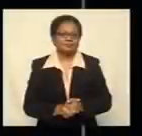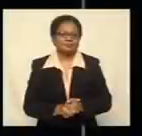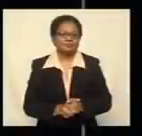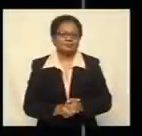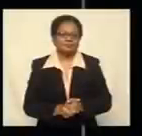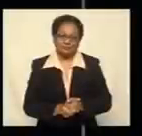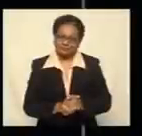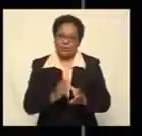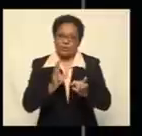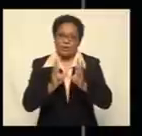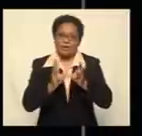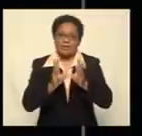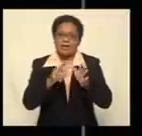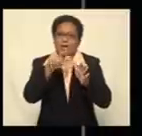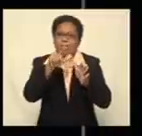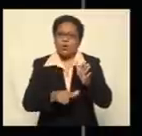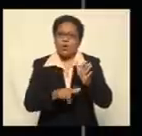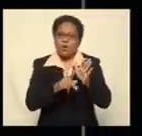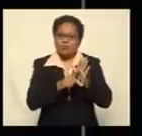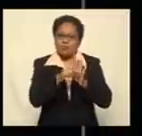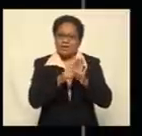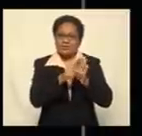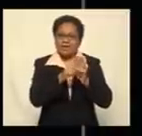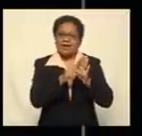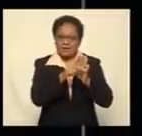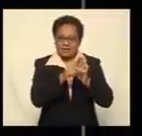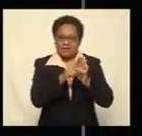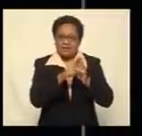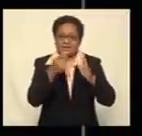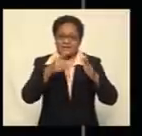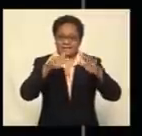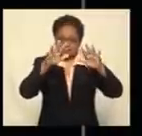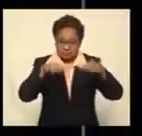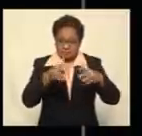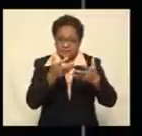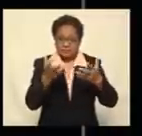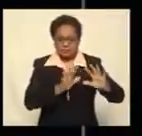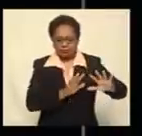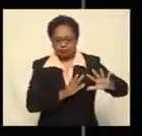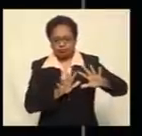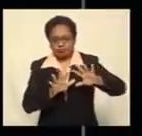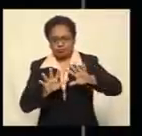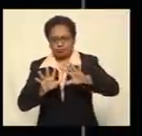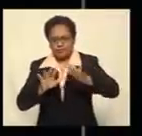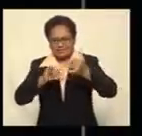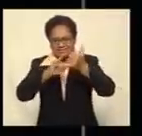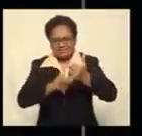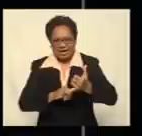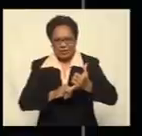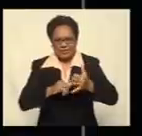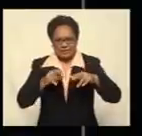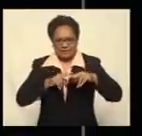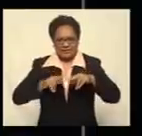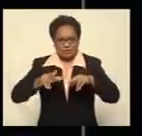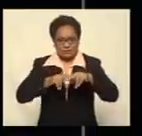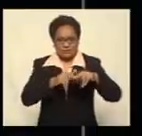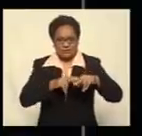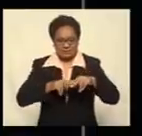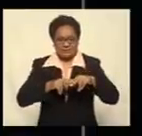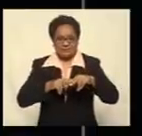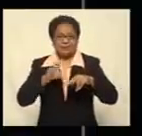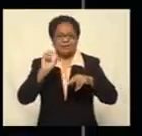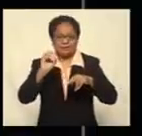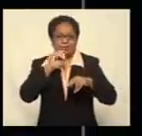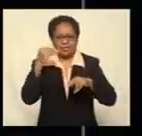A trough of low pressure with associated cloud and rain remains slow-moving over the southern parts of Fiji and is expected to affect the group